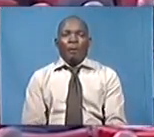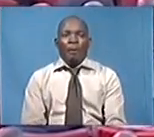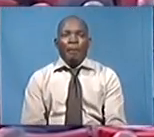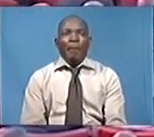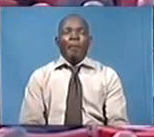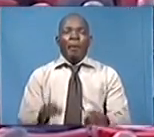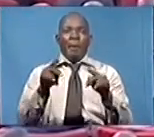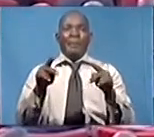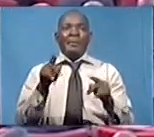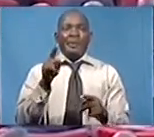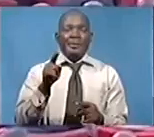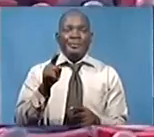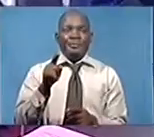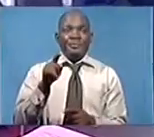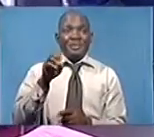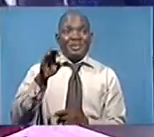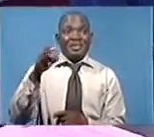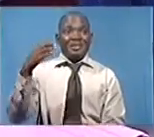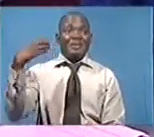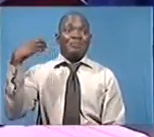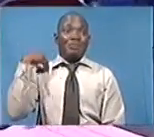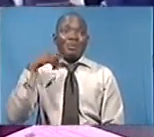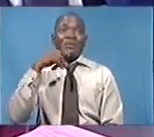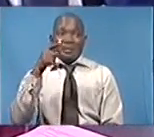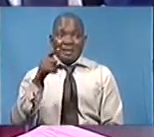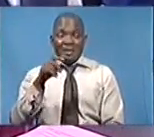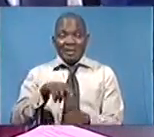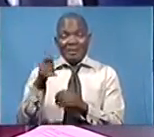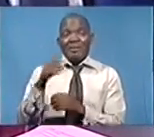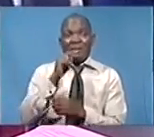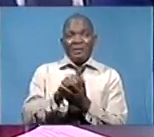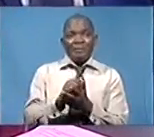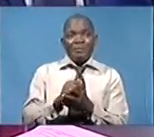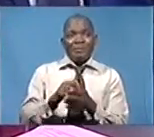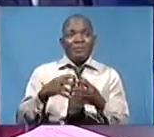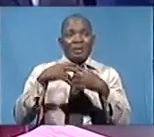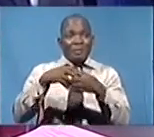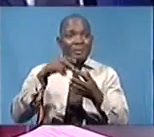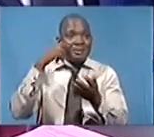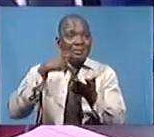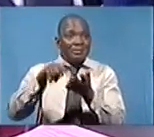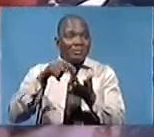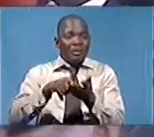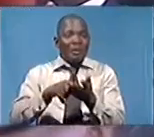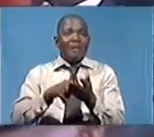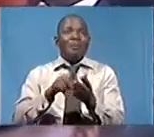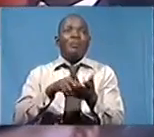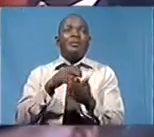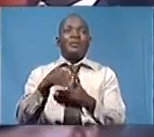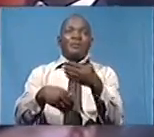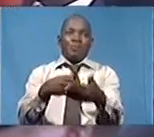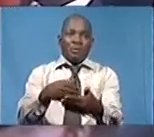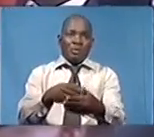As Dr. Farijan testified to in the witness box, the biometric verification is a process.